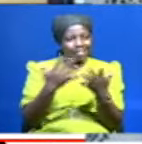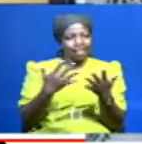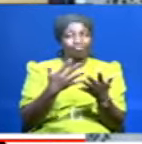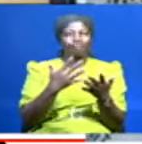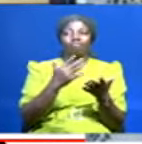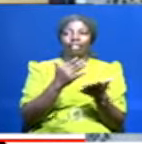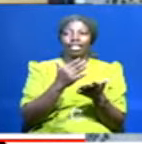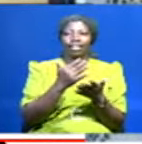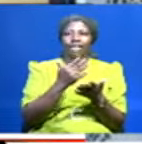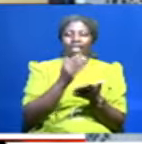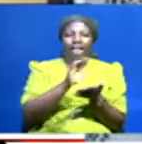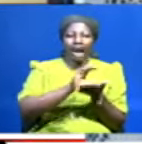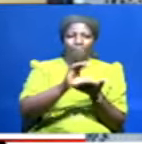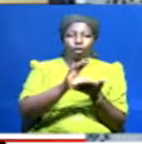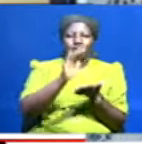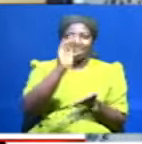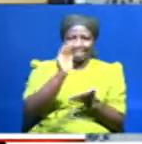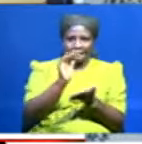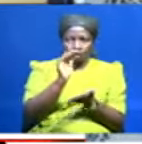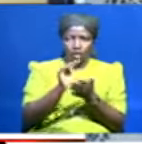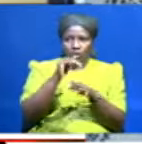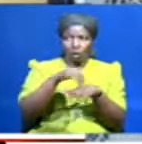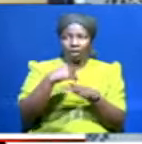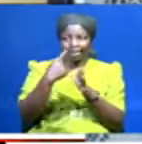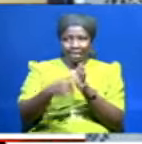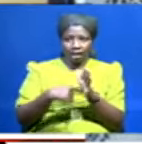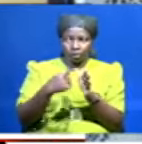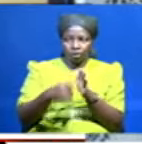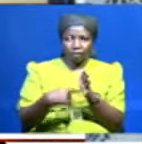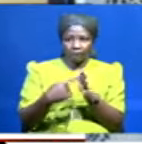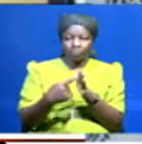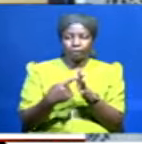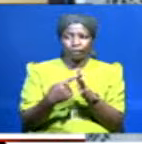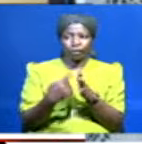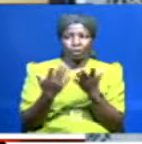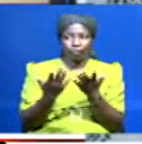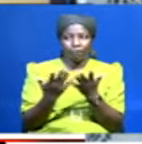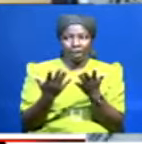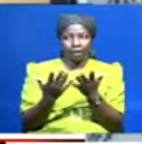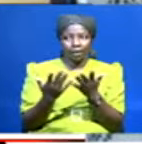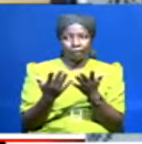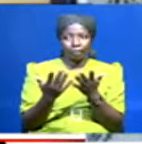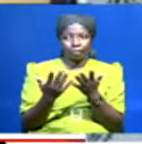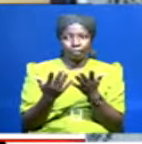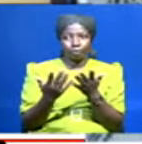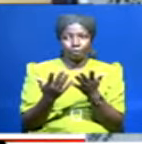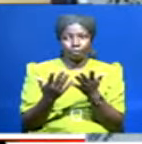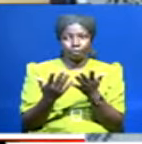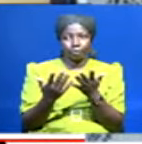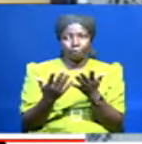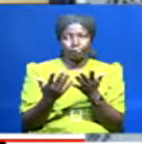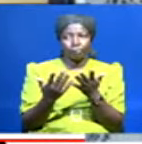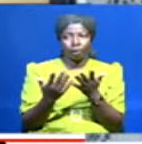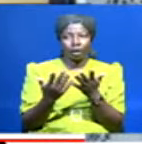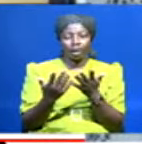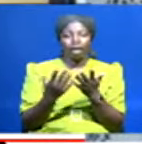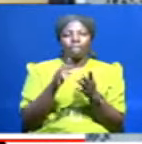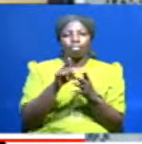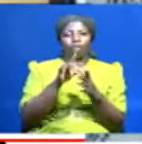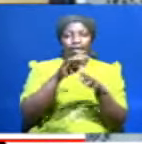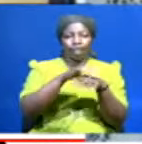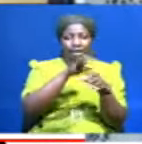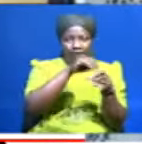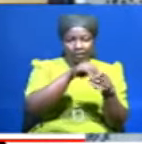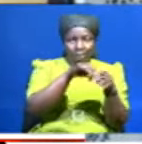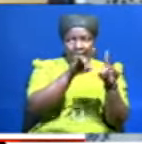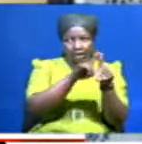on industrial building, I'm sure you're aware of this, farm work, wear and tear, and investment. Others are in the